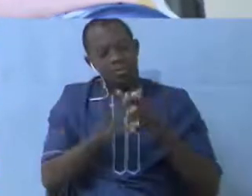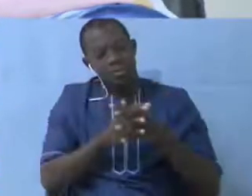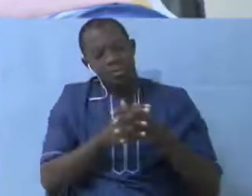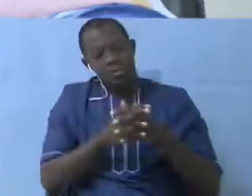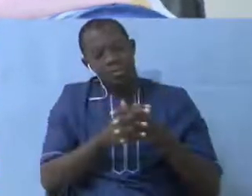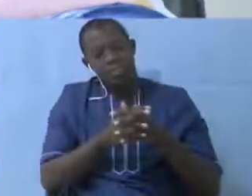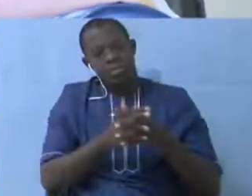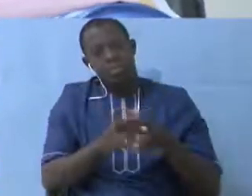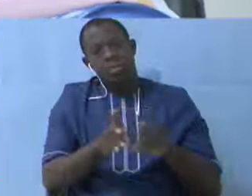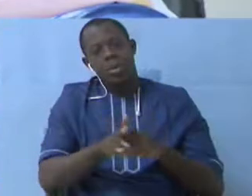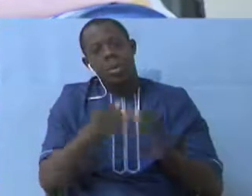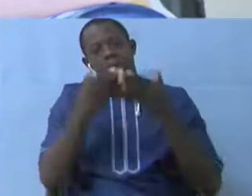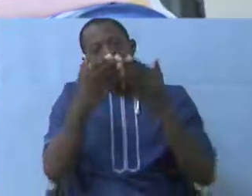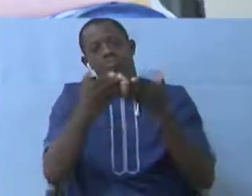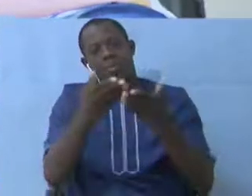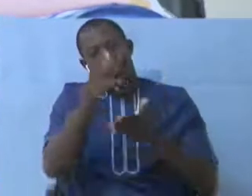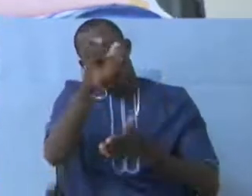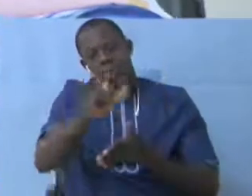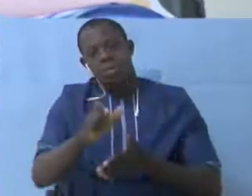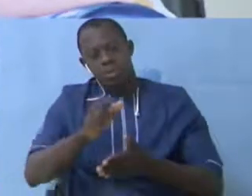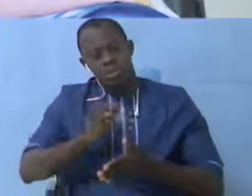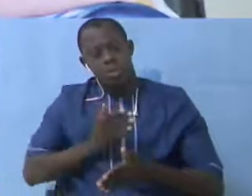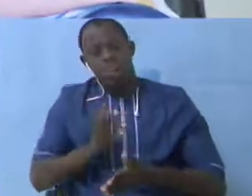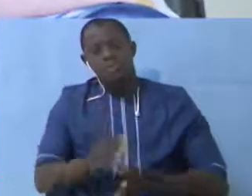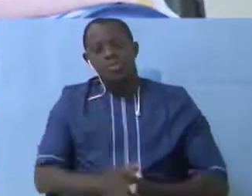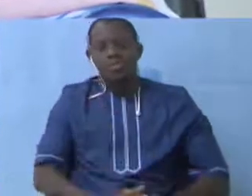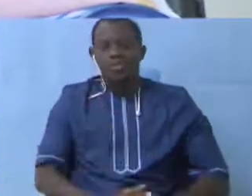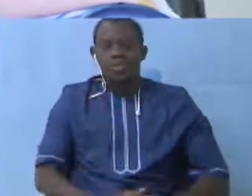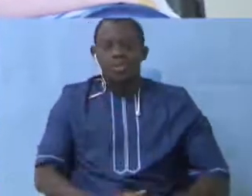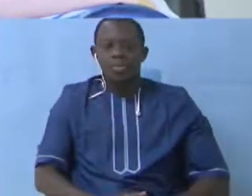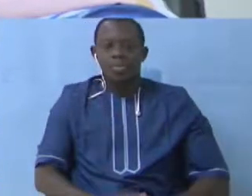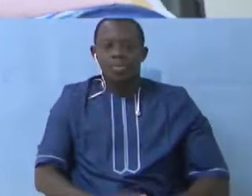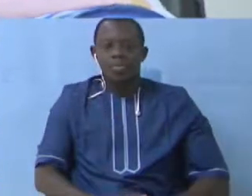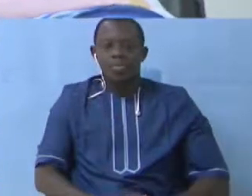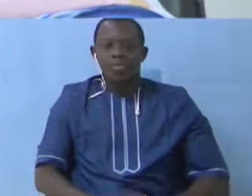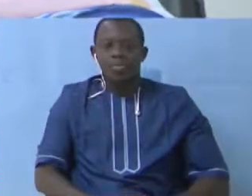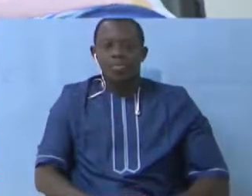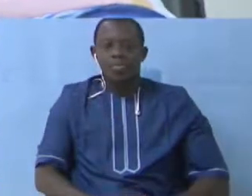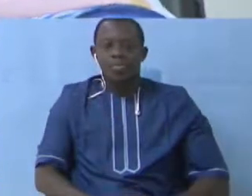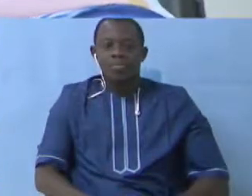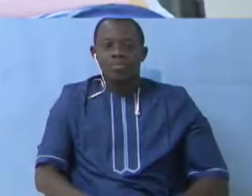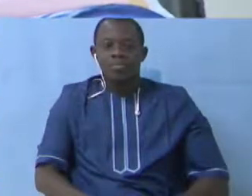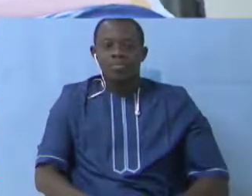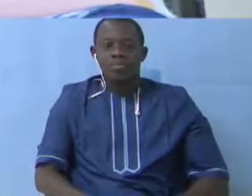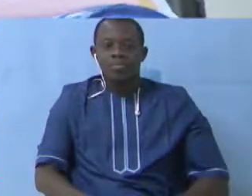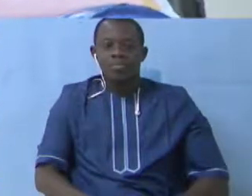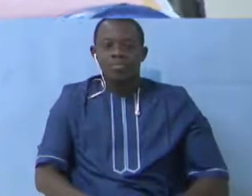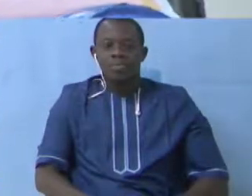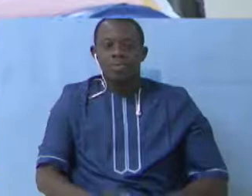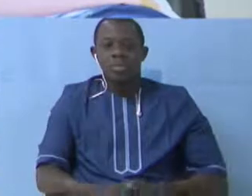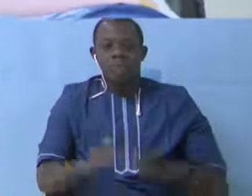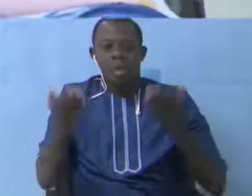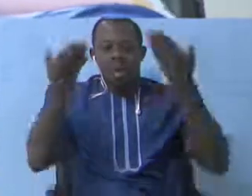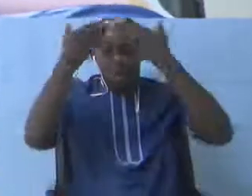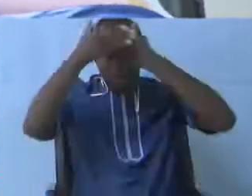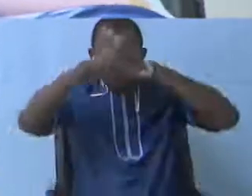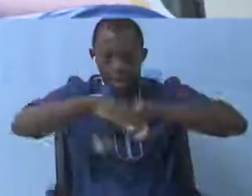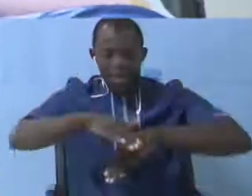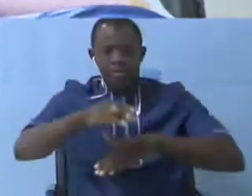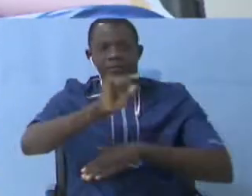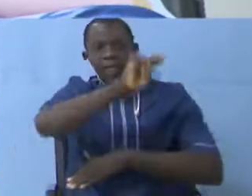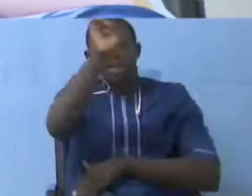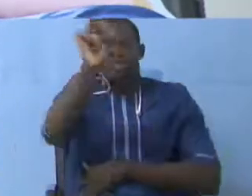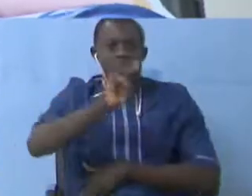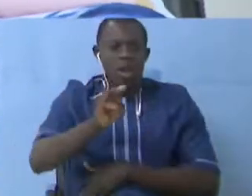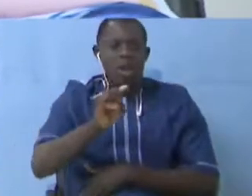France awarded her jox na ko taranga Knight of the National Order of Merit jox ko loolu